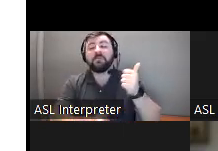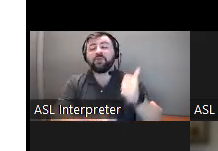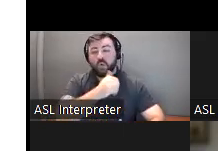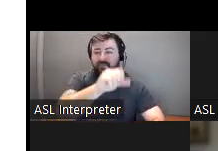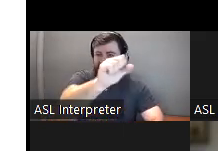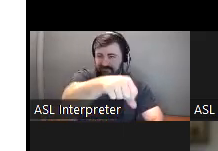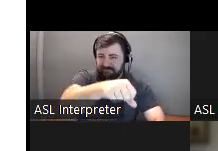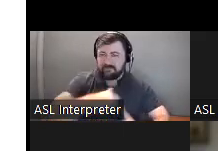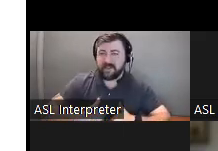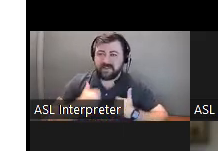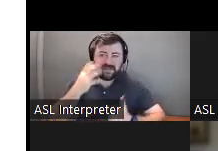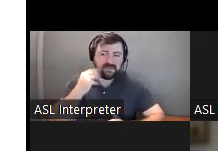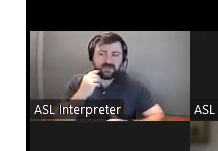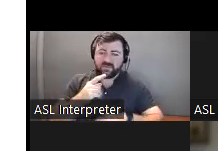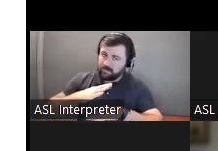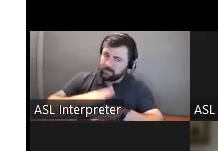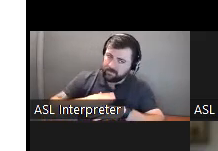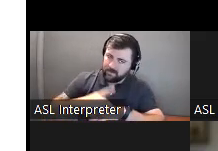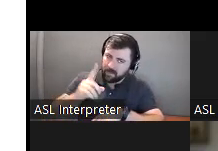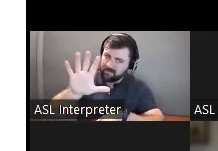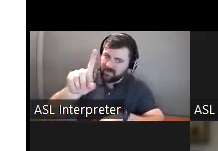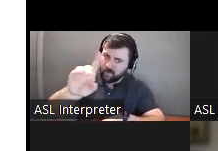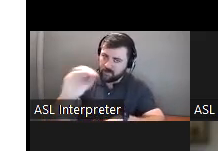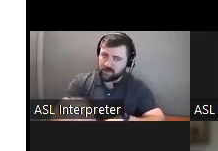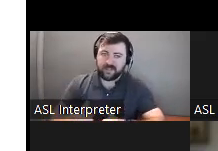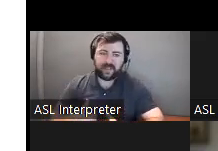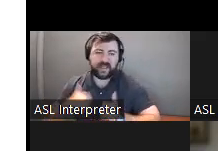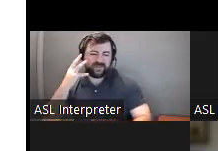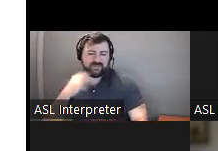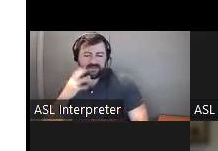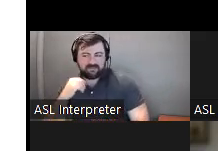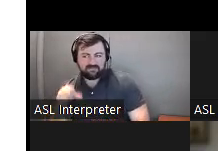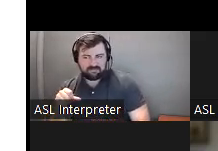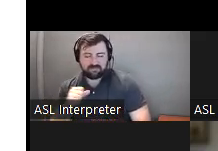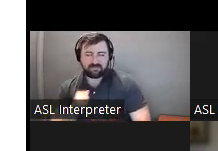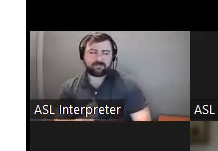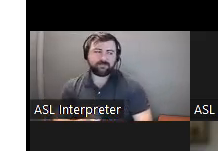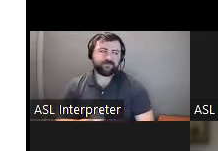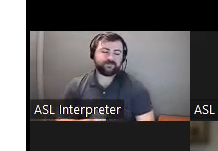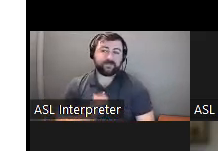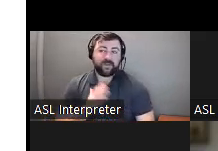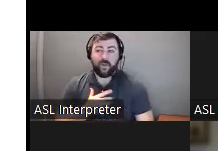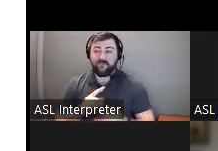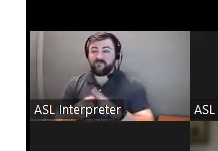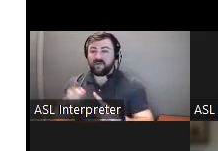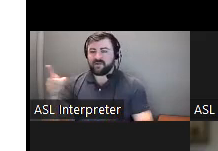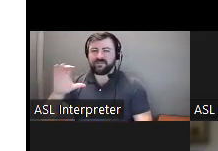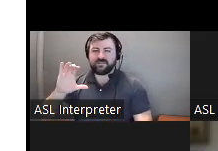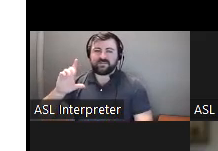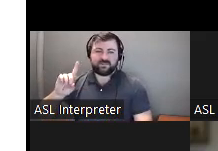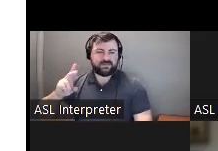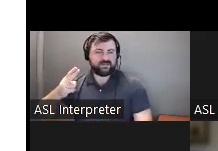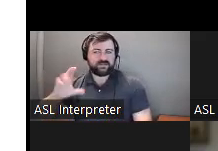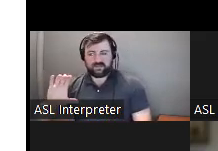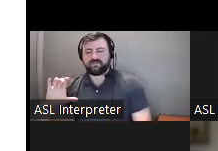it is a minimum of 51% lived experience. But our friends over at CDHS have an